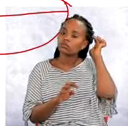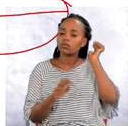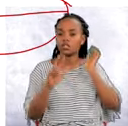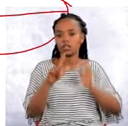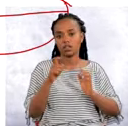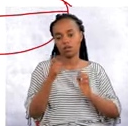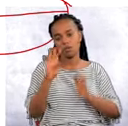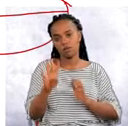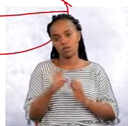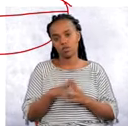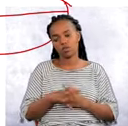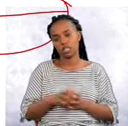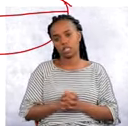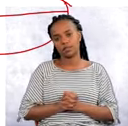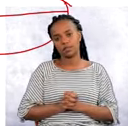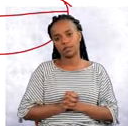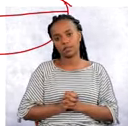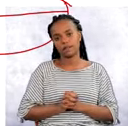3,4.